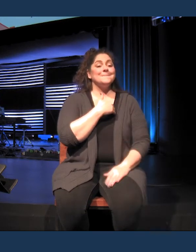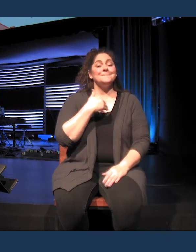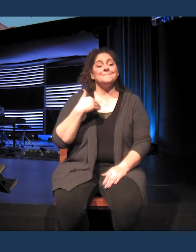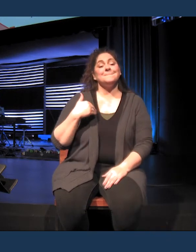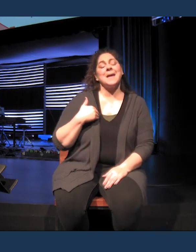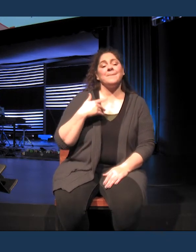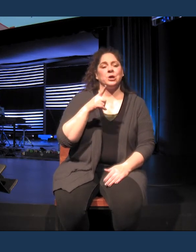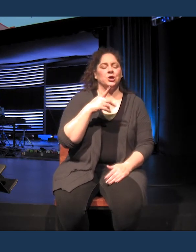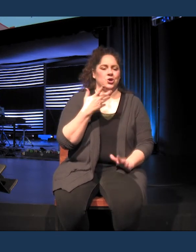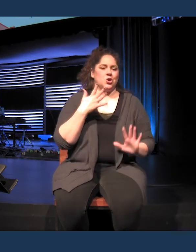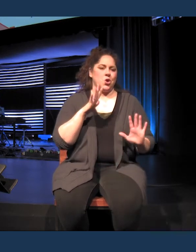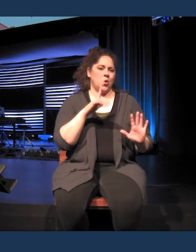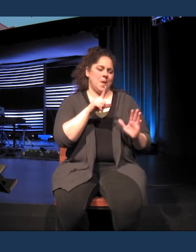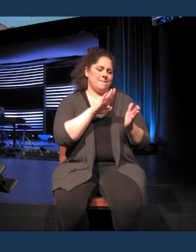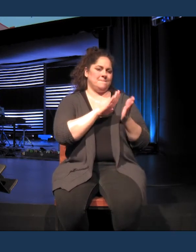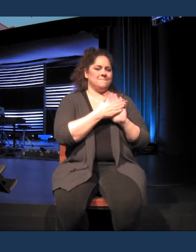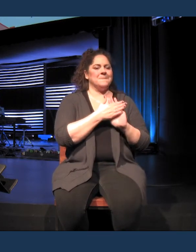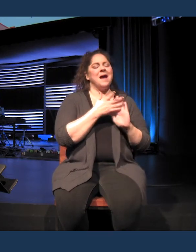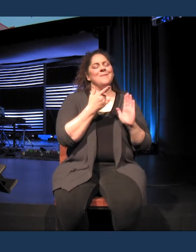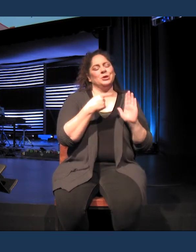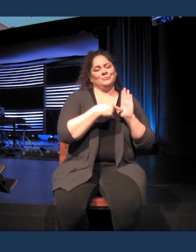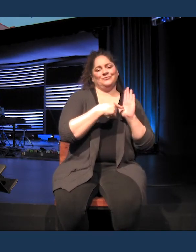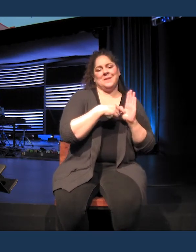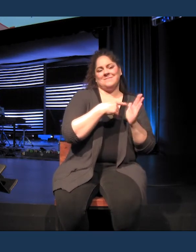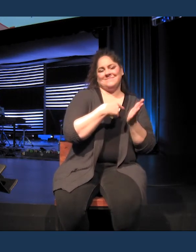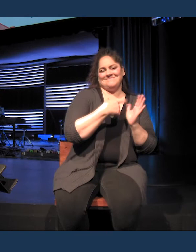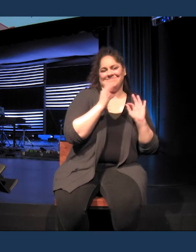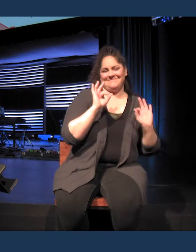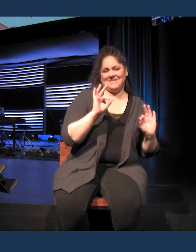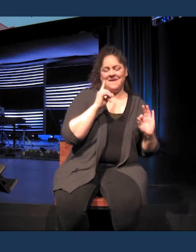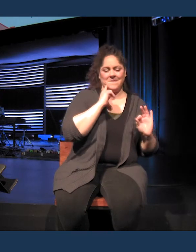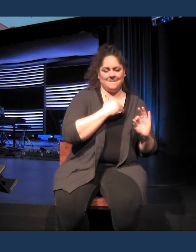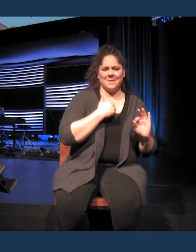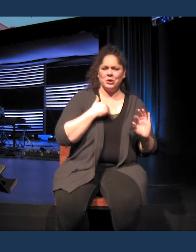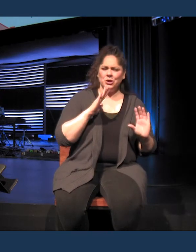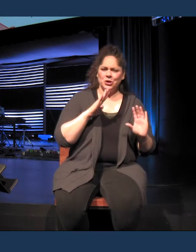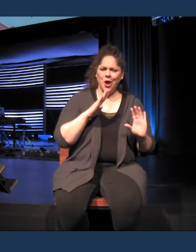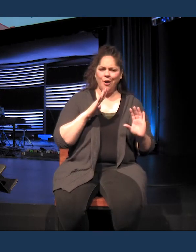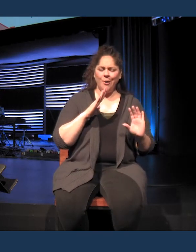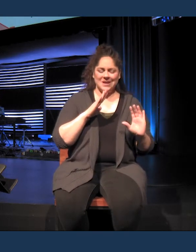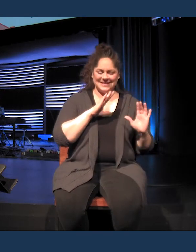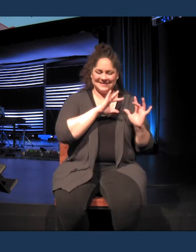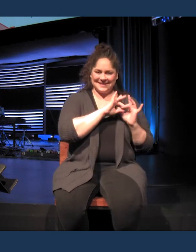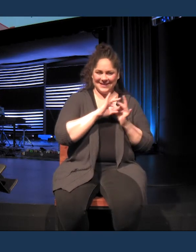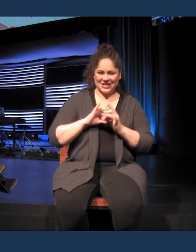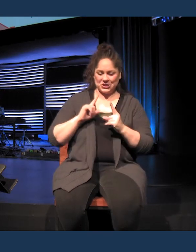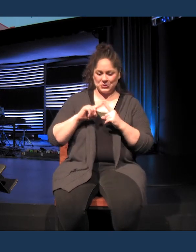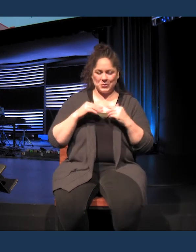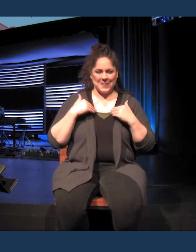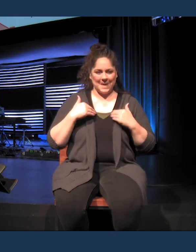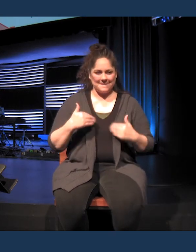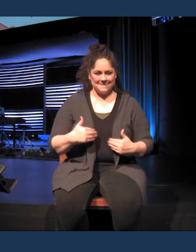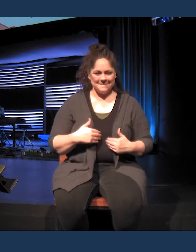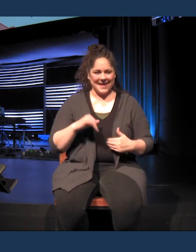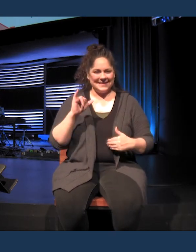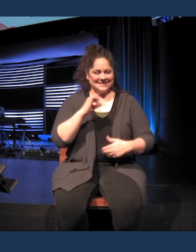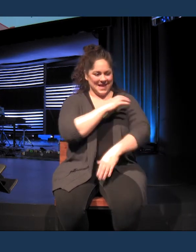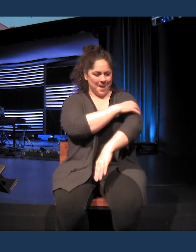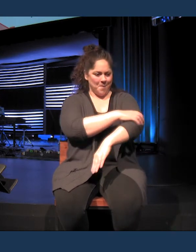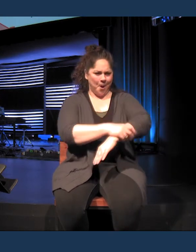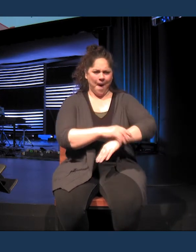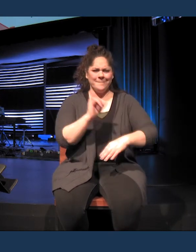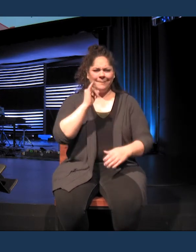pay your dues so you can be a member. No, it's actually a member of the body, just like an arm is a member of the